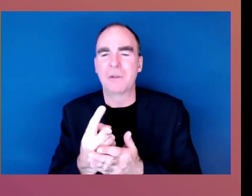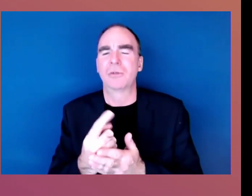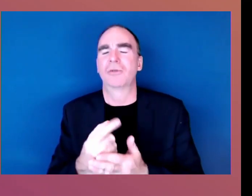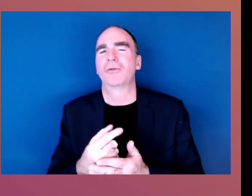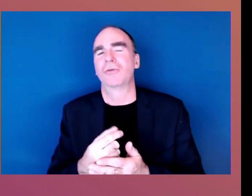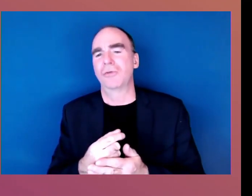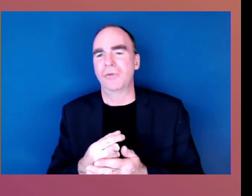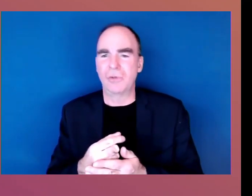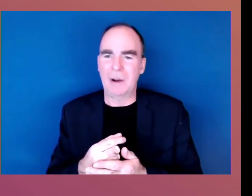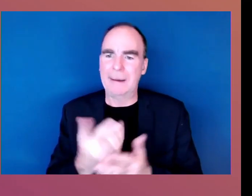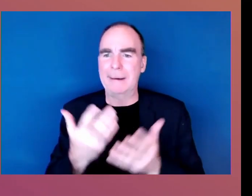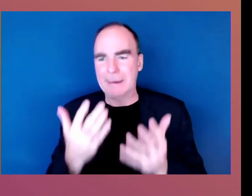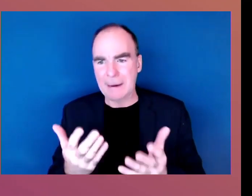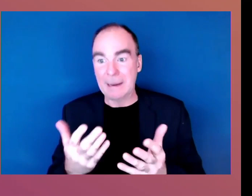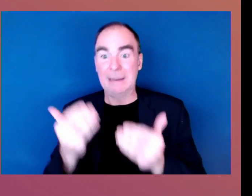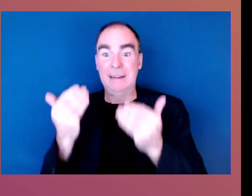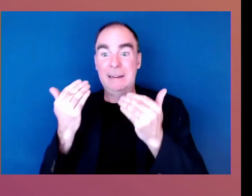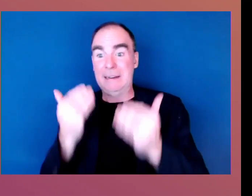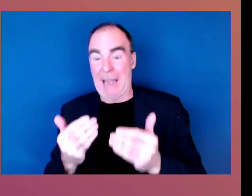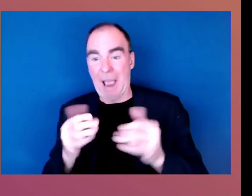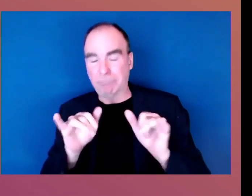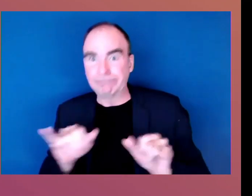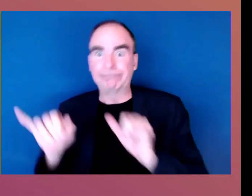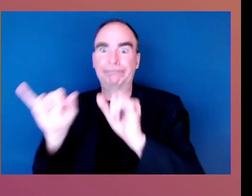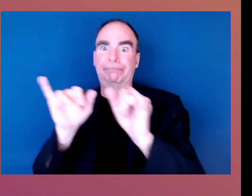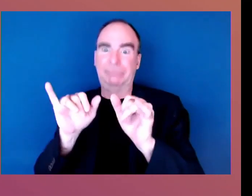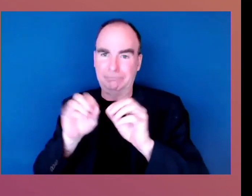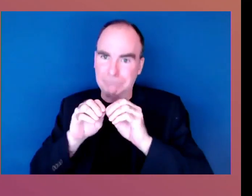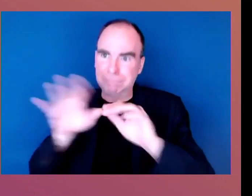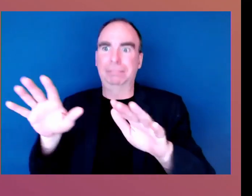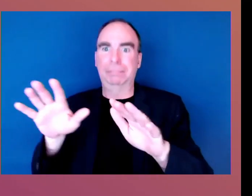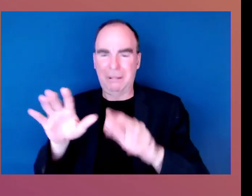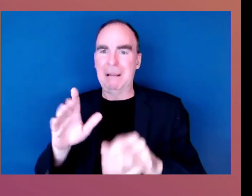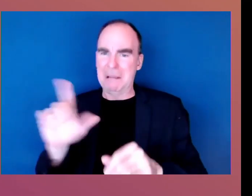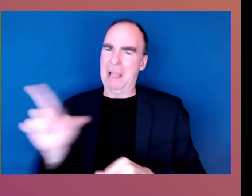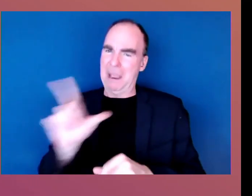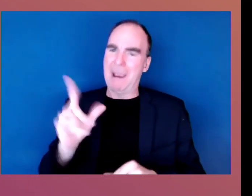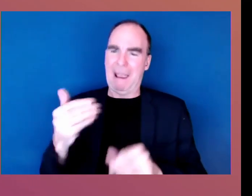upgraded to the Internet Digital Libraries, and now I'm one of its users.